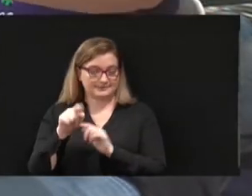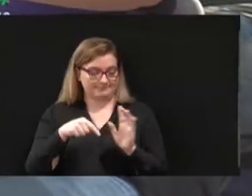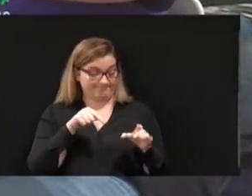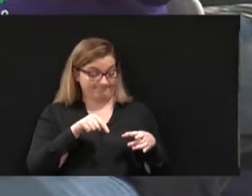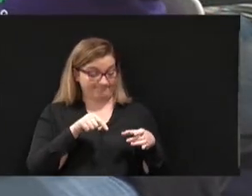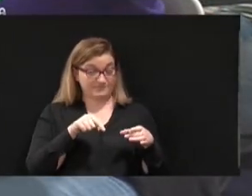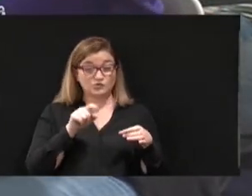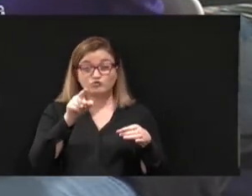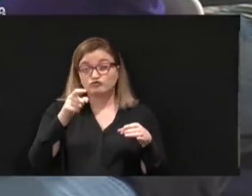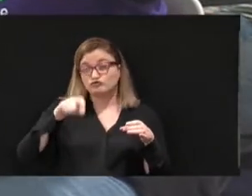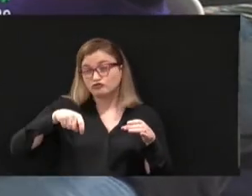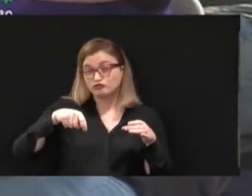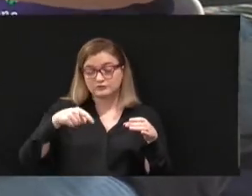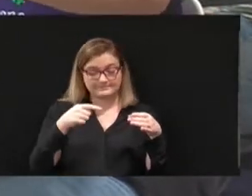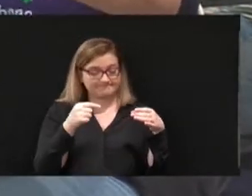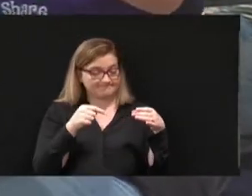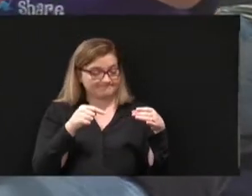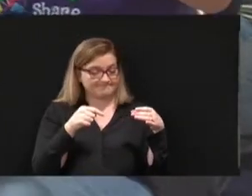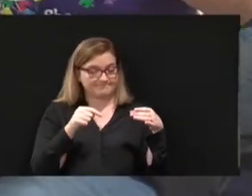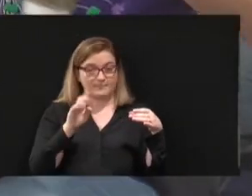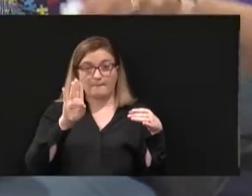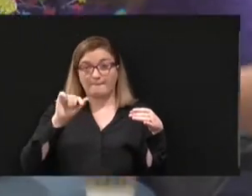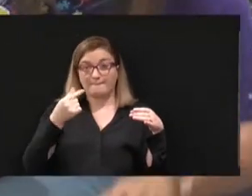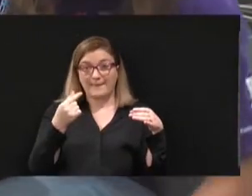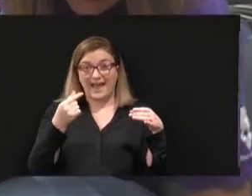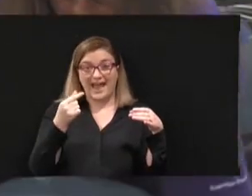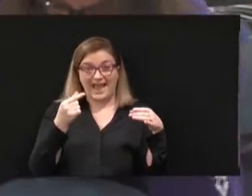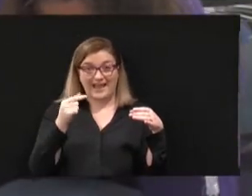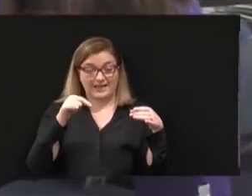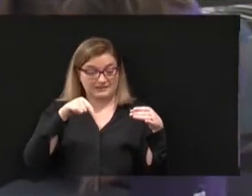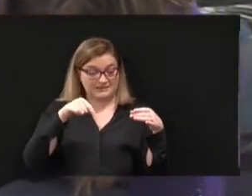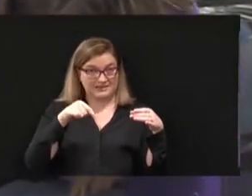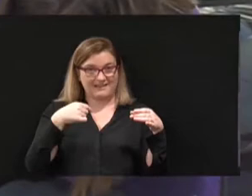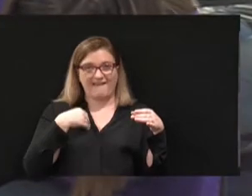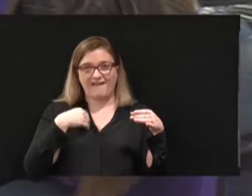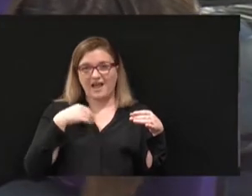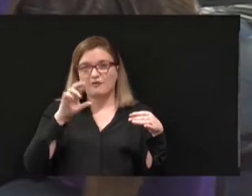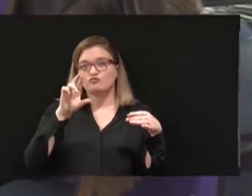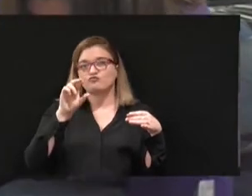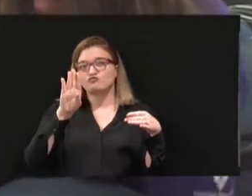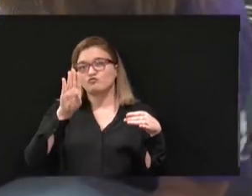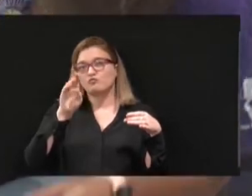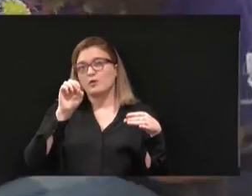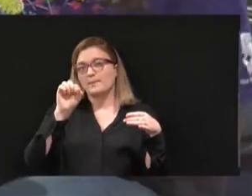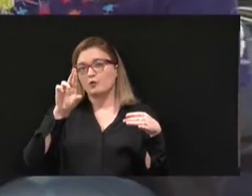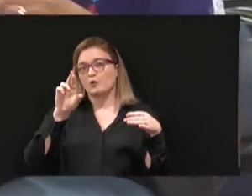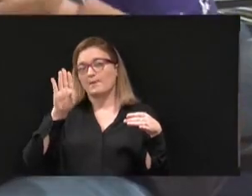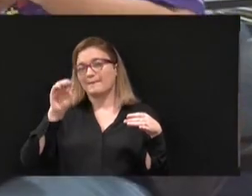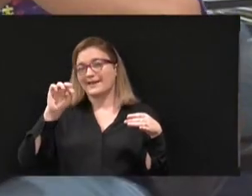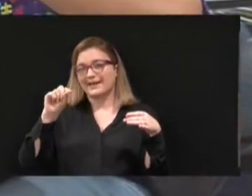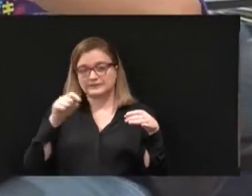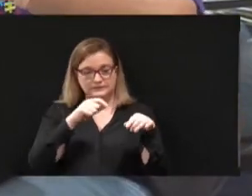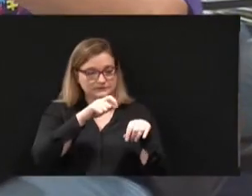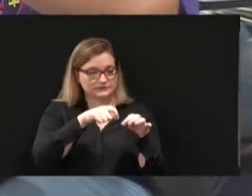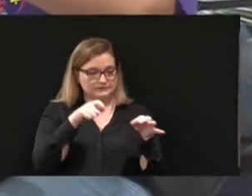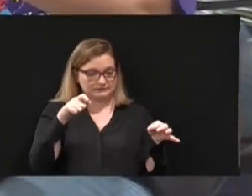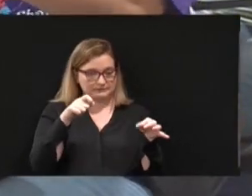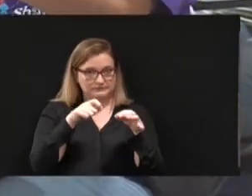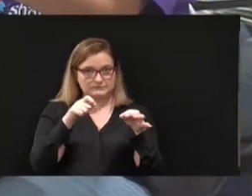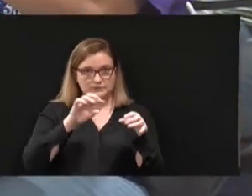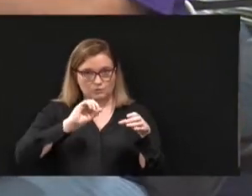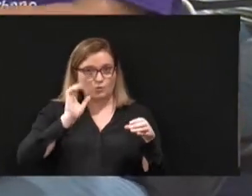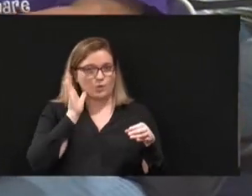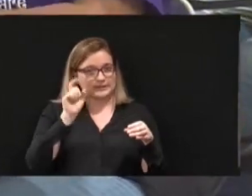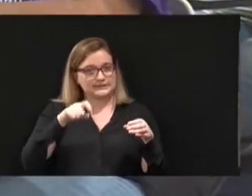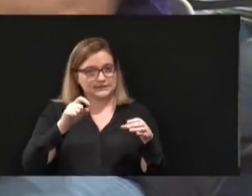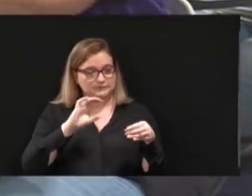And you should have a baggie in your box with some rubber bands. So you might want to get those out because we're going to go ahead and